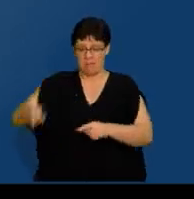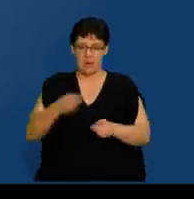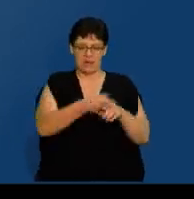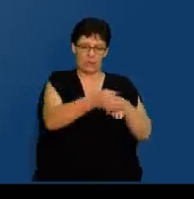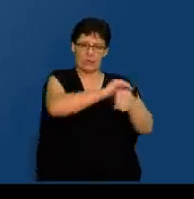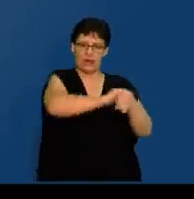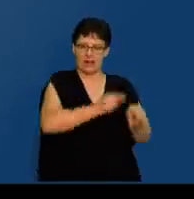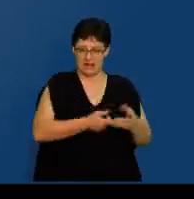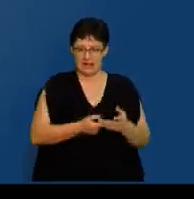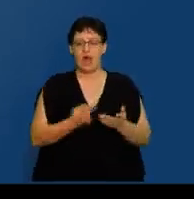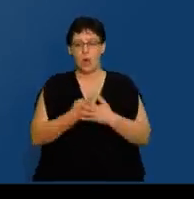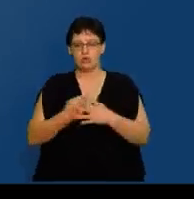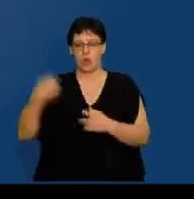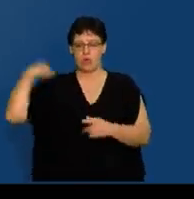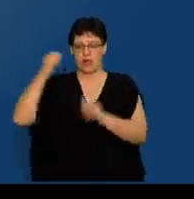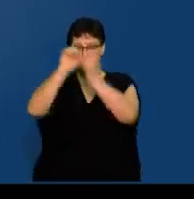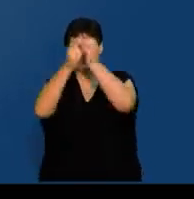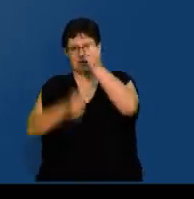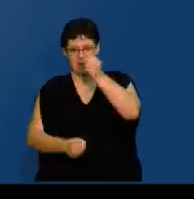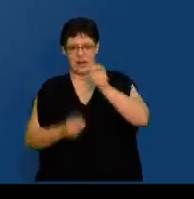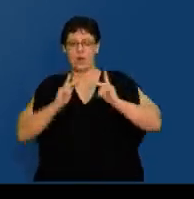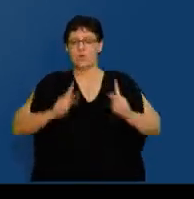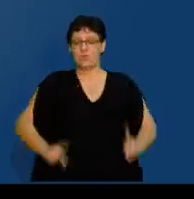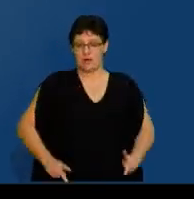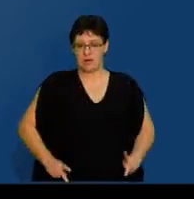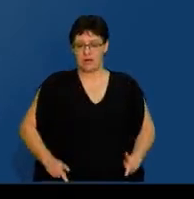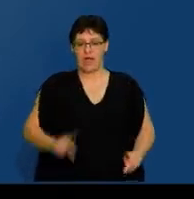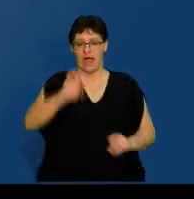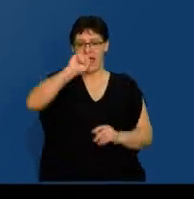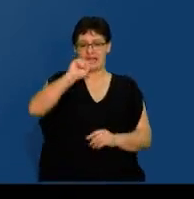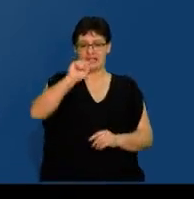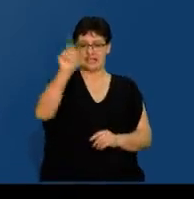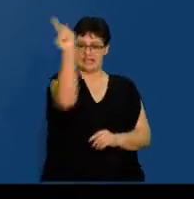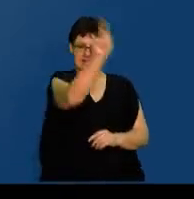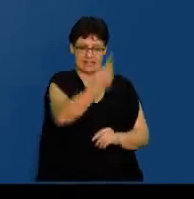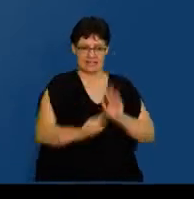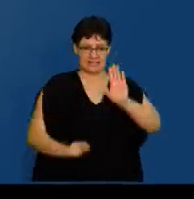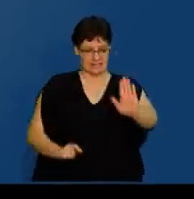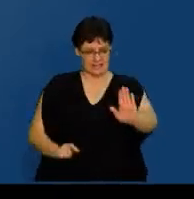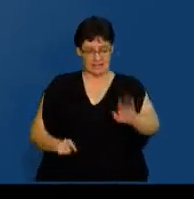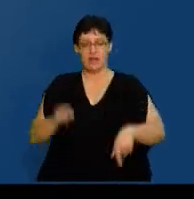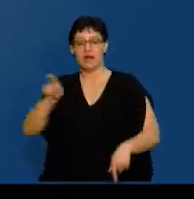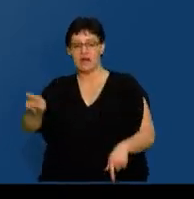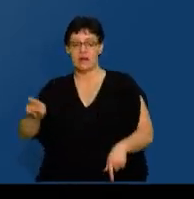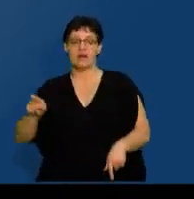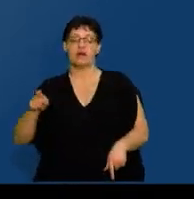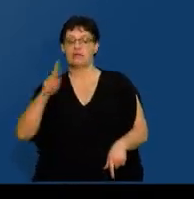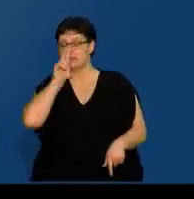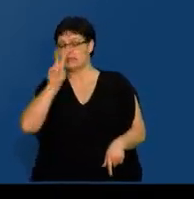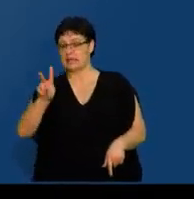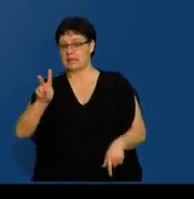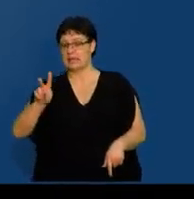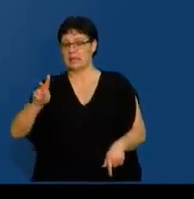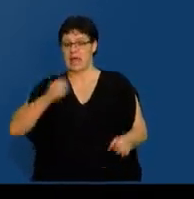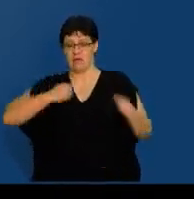can look at the spinal cord. In humans, it's an S-shaped spinal cord. When we look at the